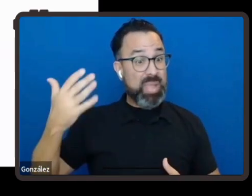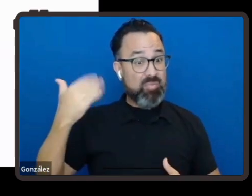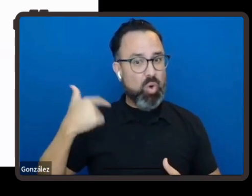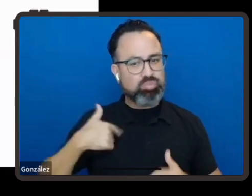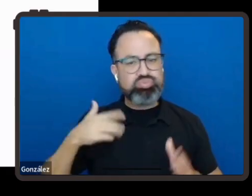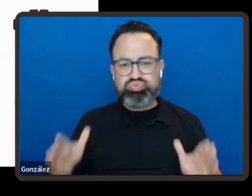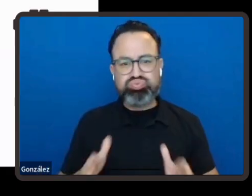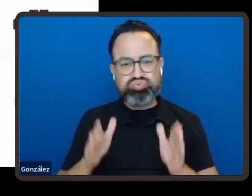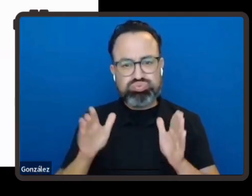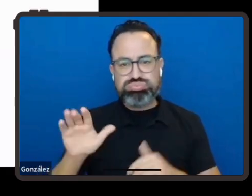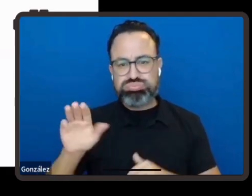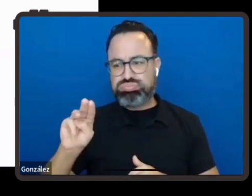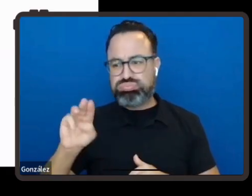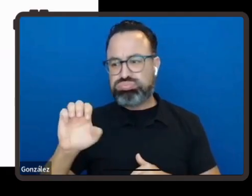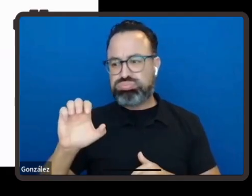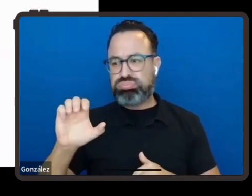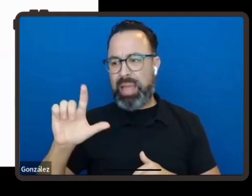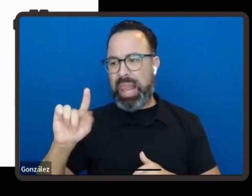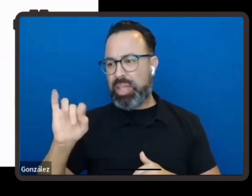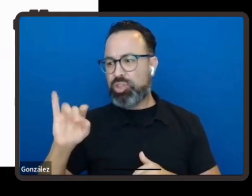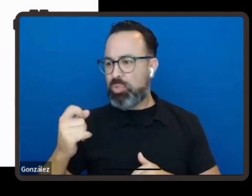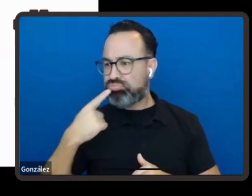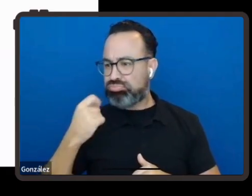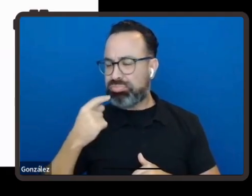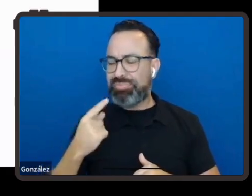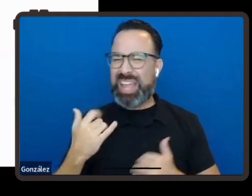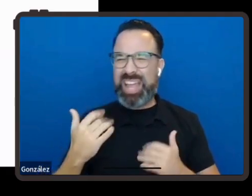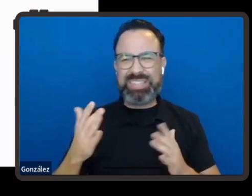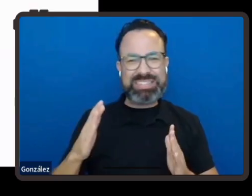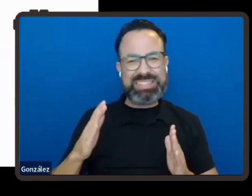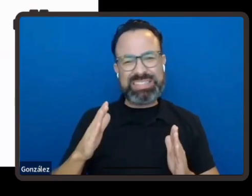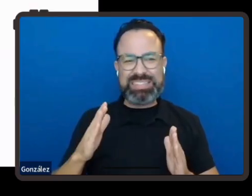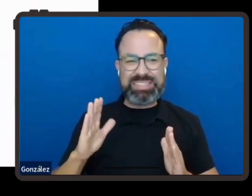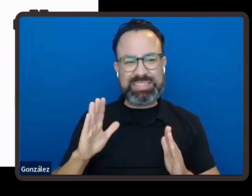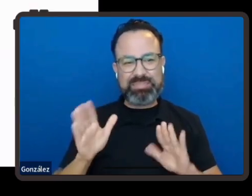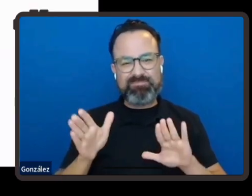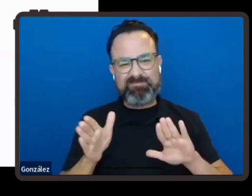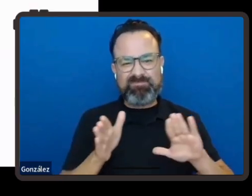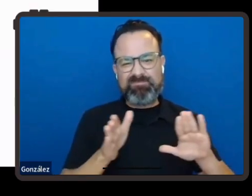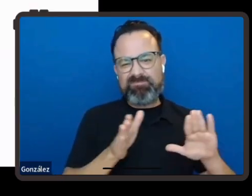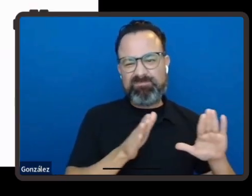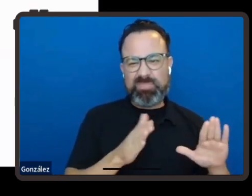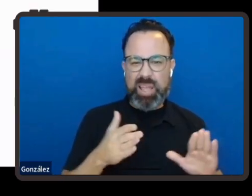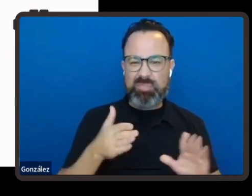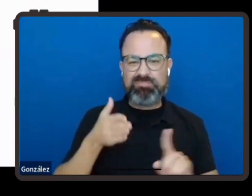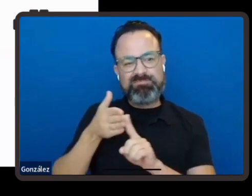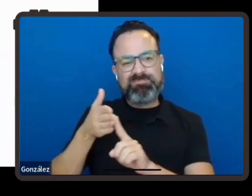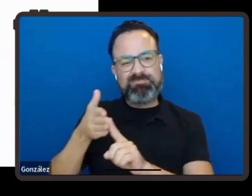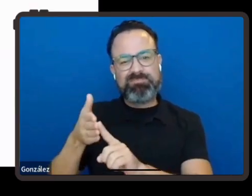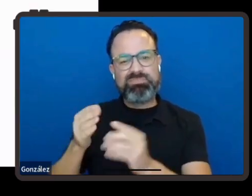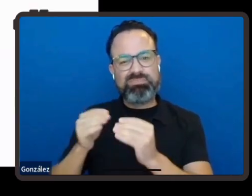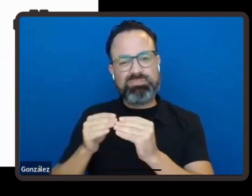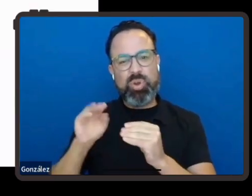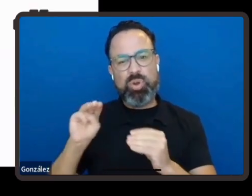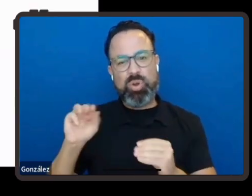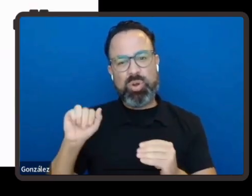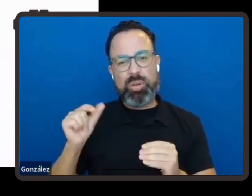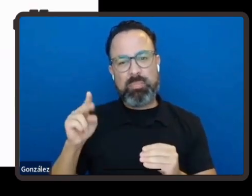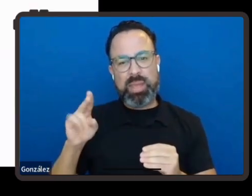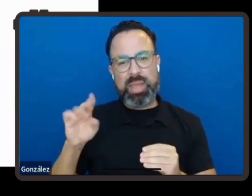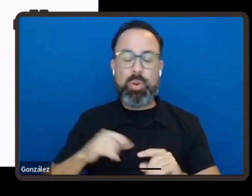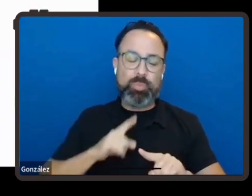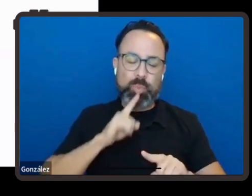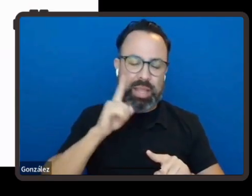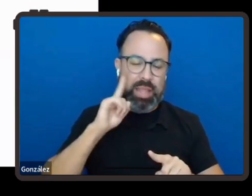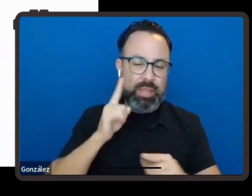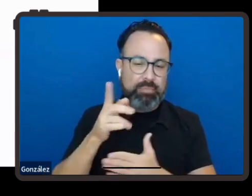better option. Together you can use them, but I think melatonin, I really think a combination of the two is good. And